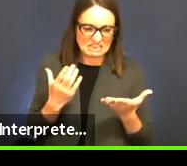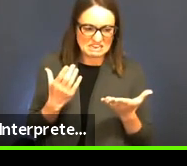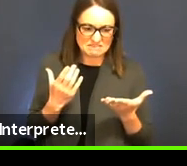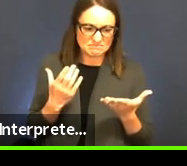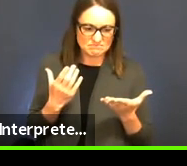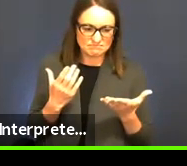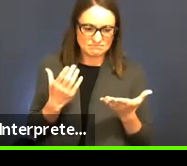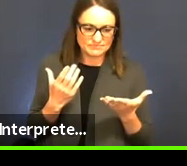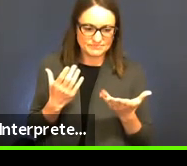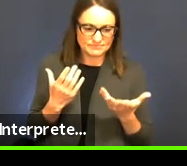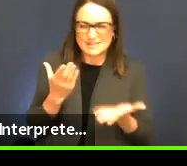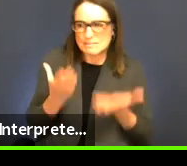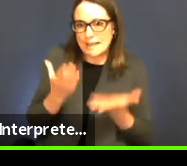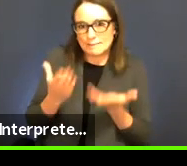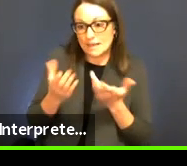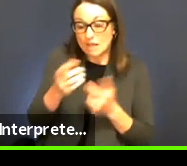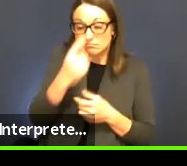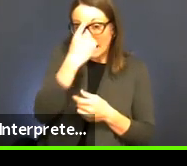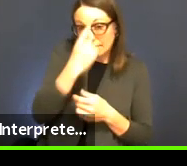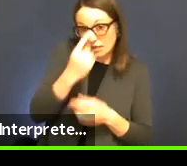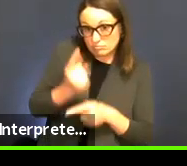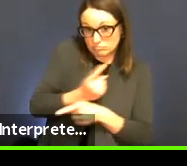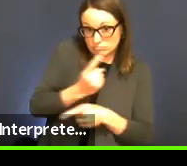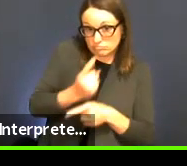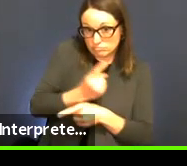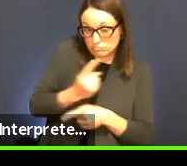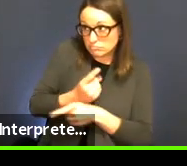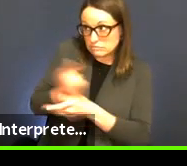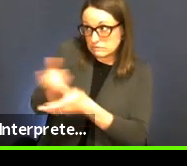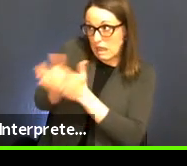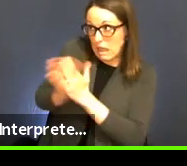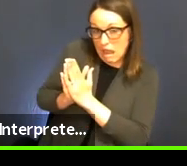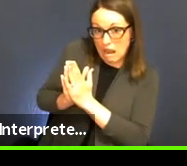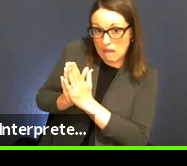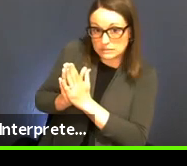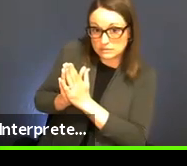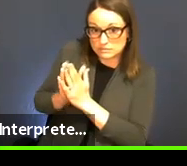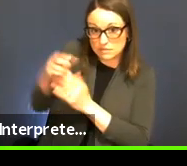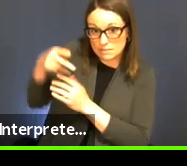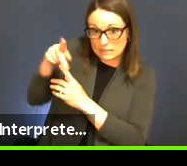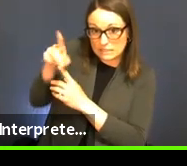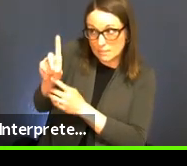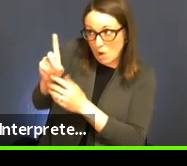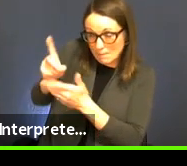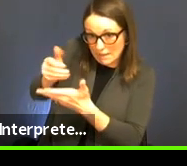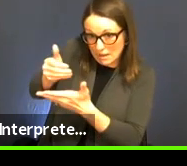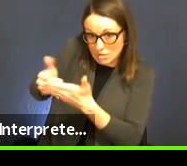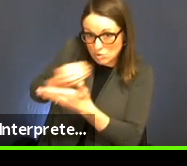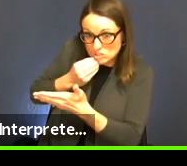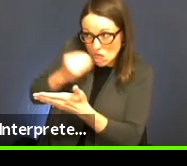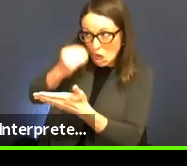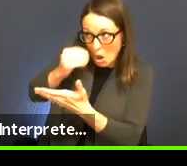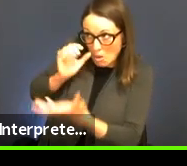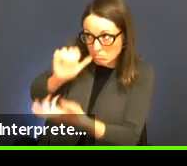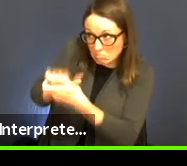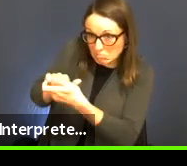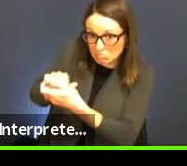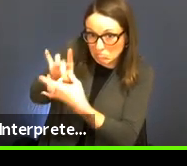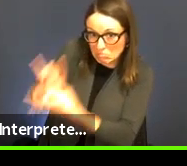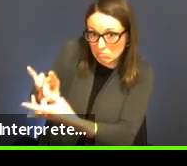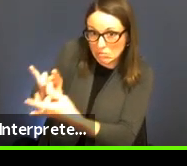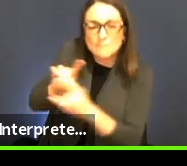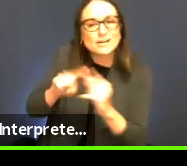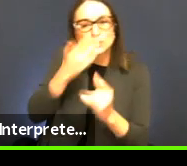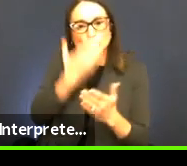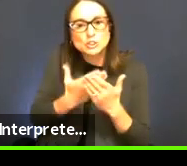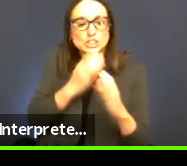department to postpone. But I think just good communication. I'm